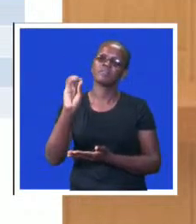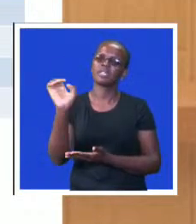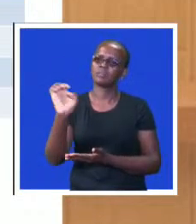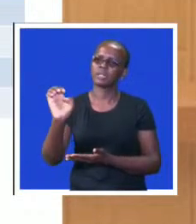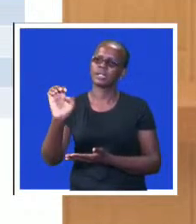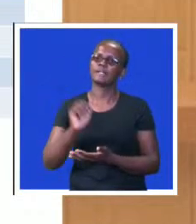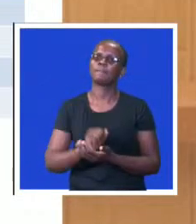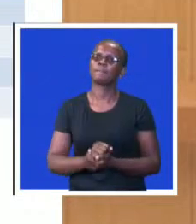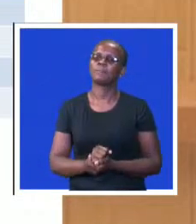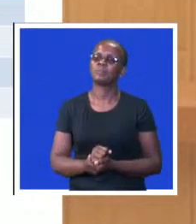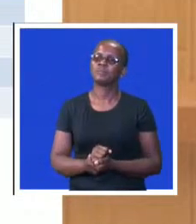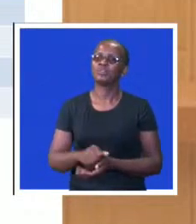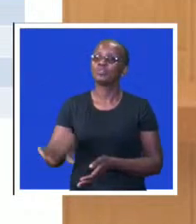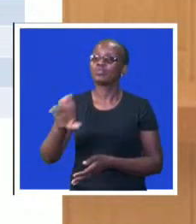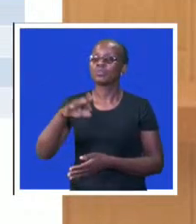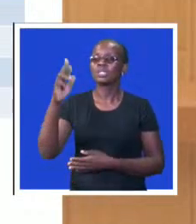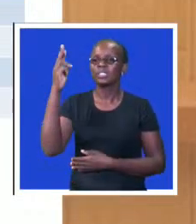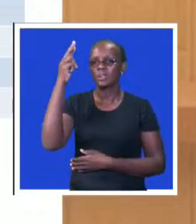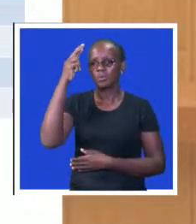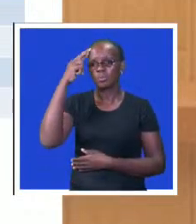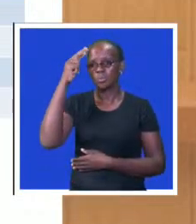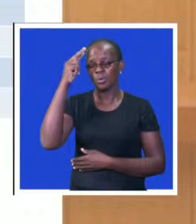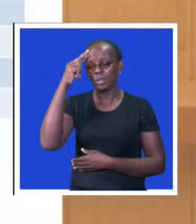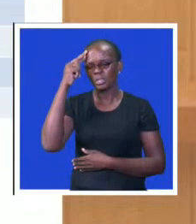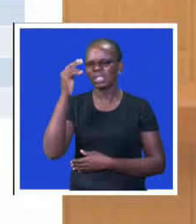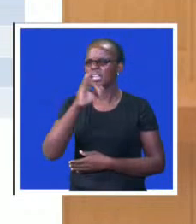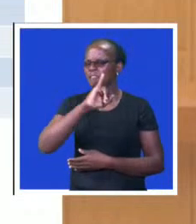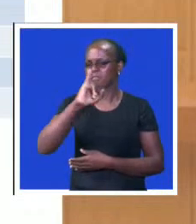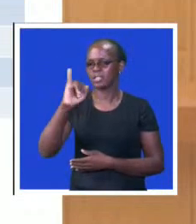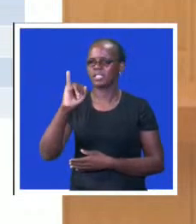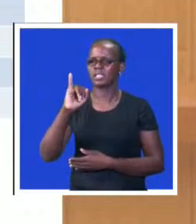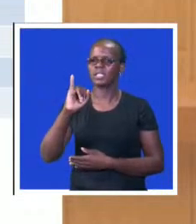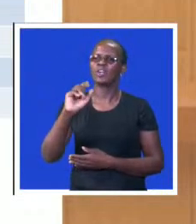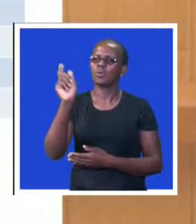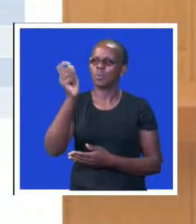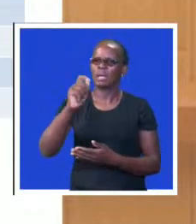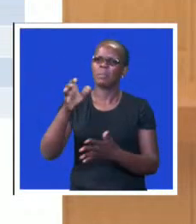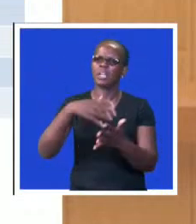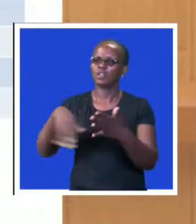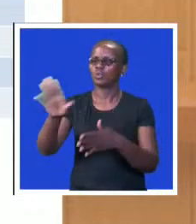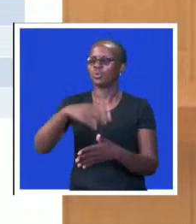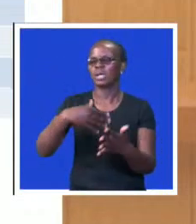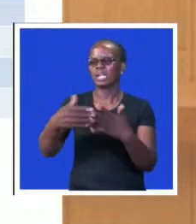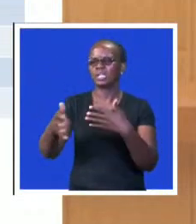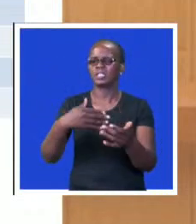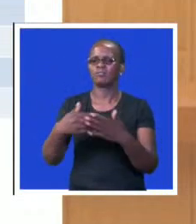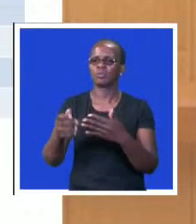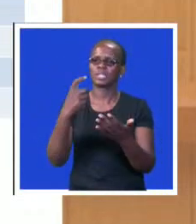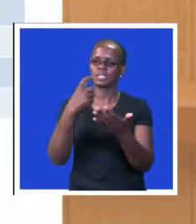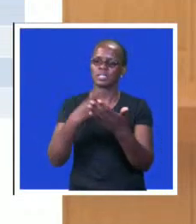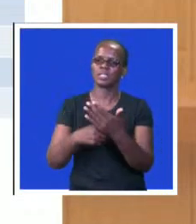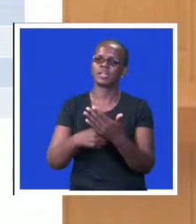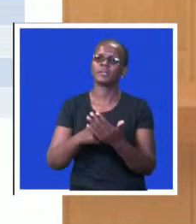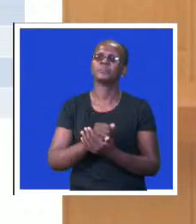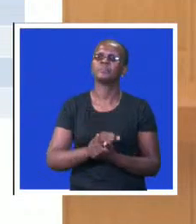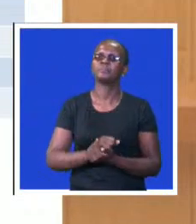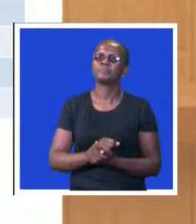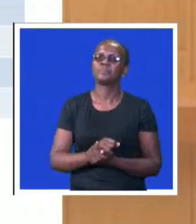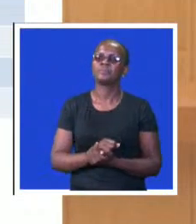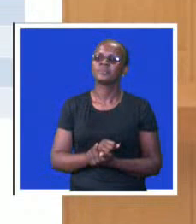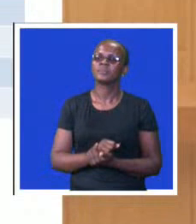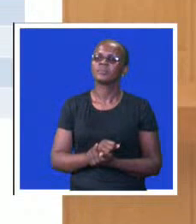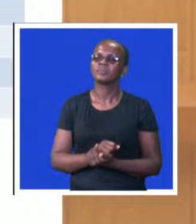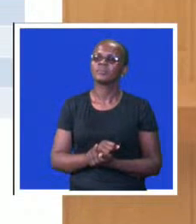we said that when you are buying, first you must make a shopping list. So now we are going to be looking at things that a learner